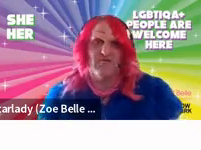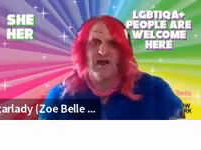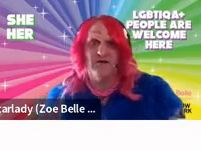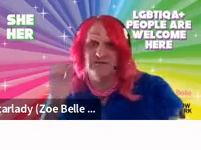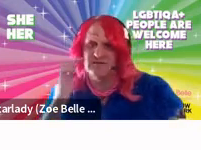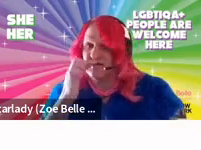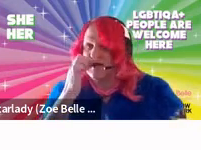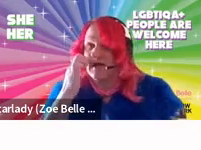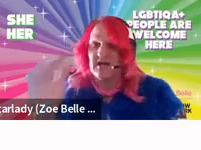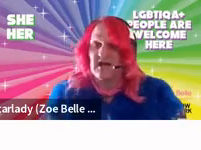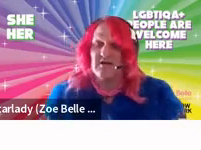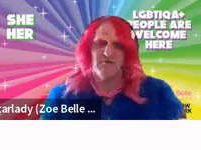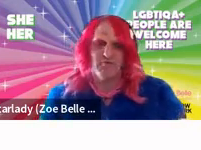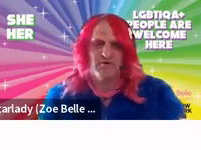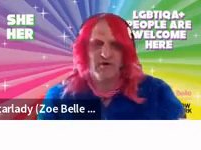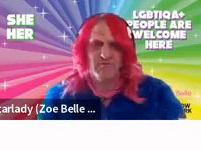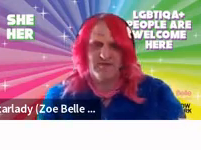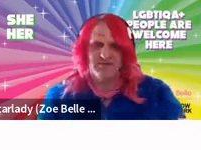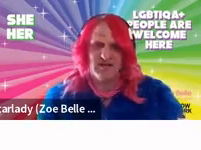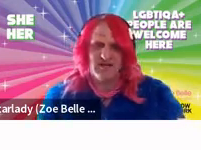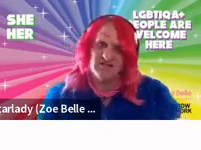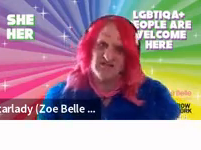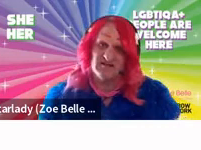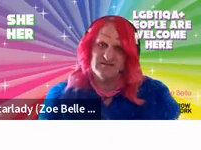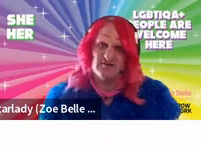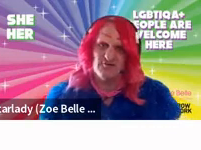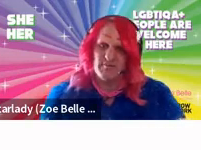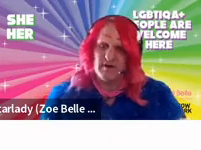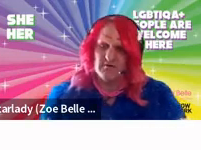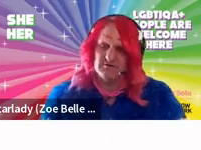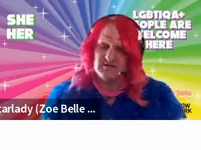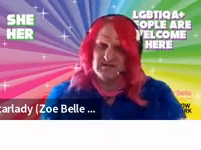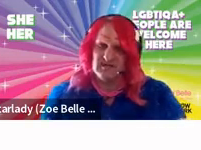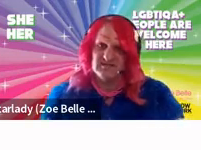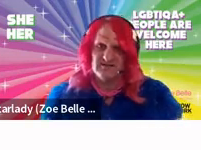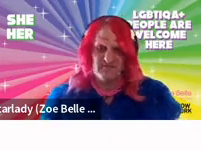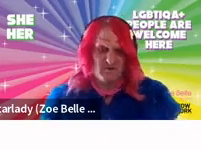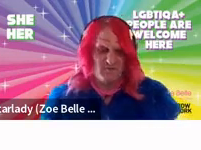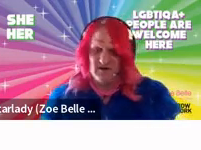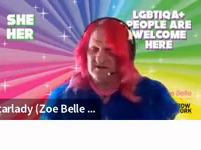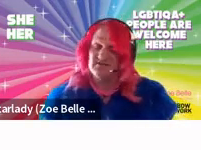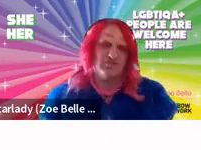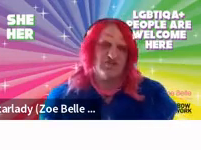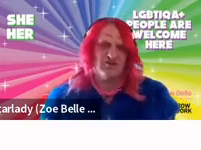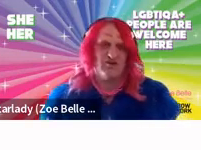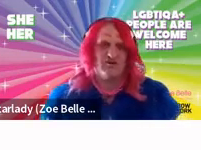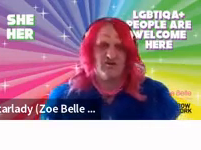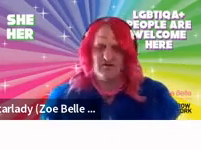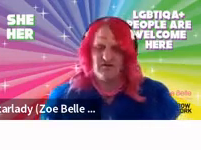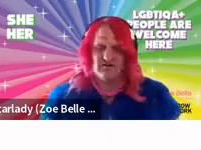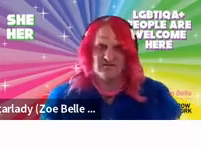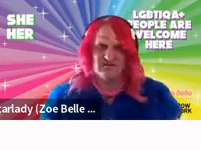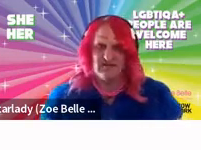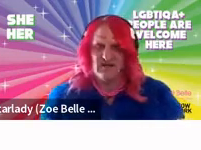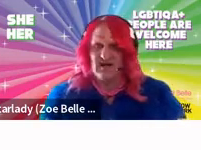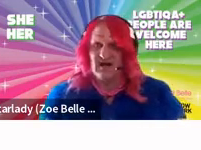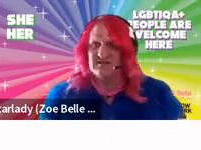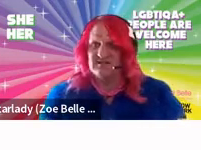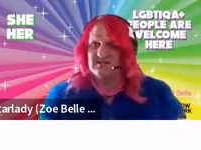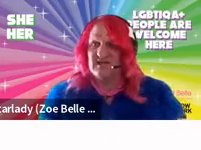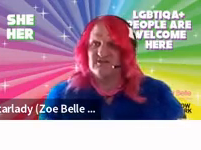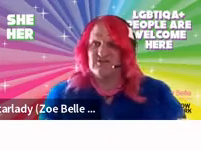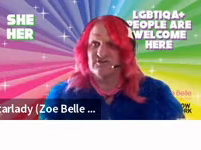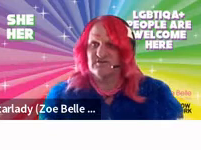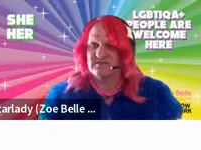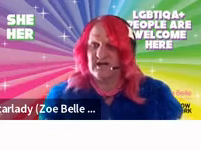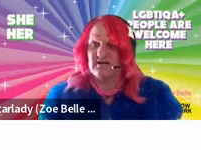settler background. And I'm the program manager at the Zoe-Belle Gender Collective, and my pronouns are she, her, and hers.